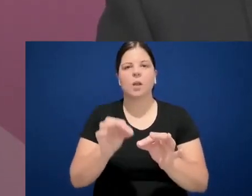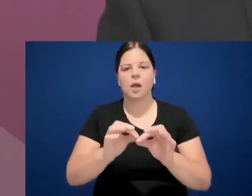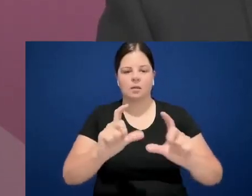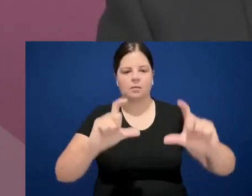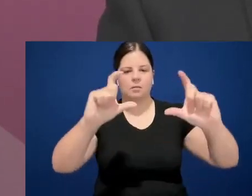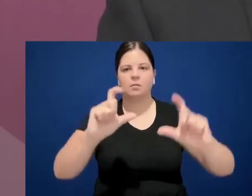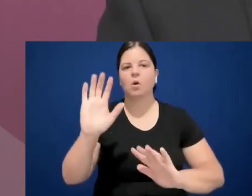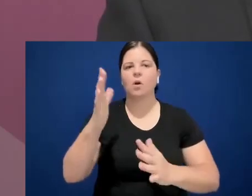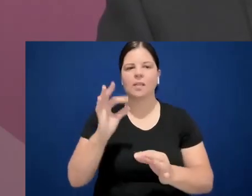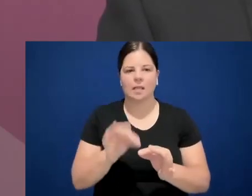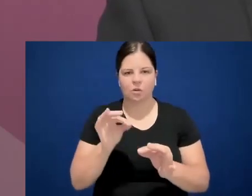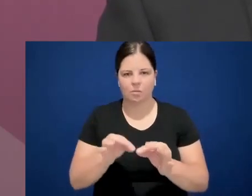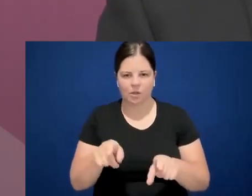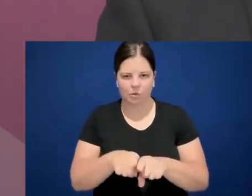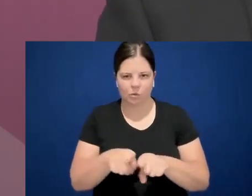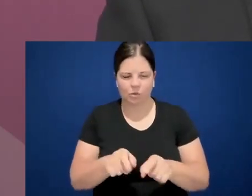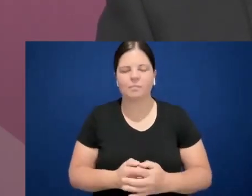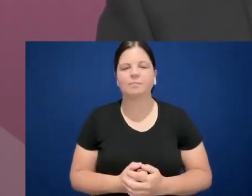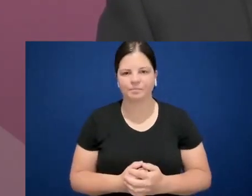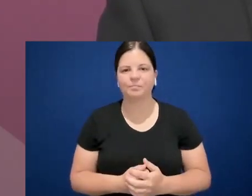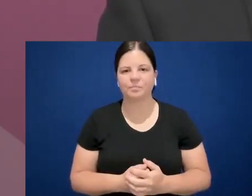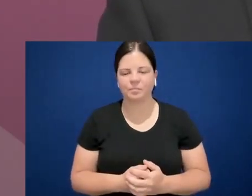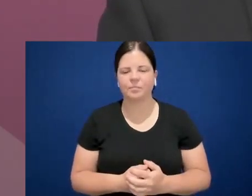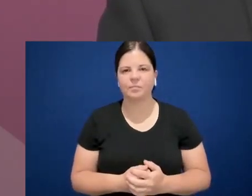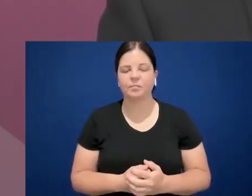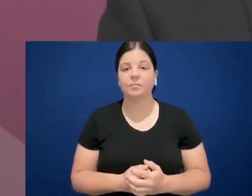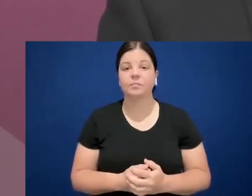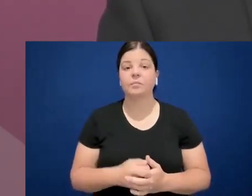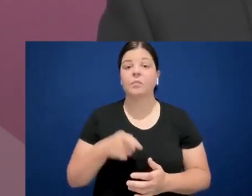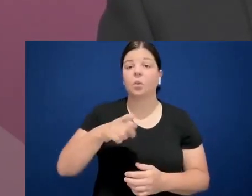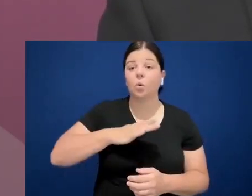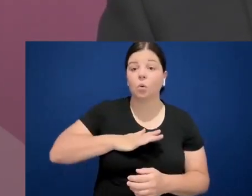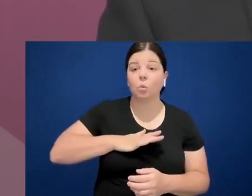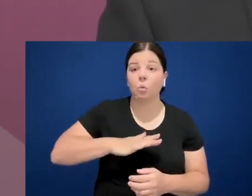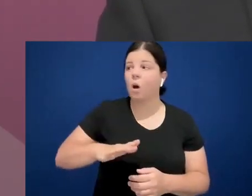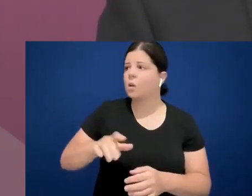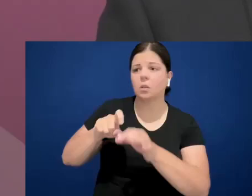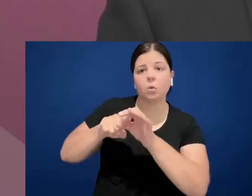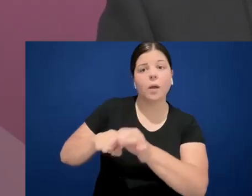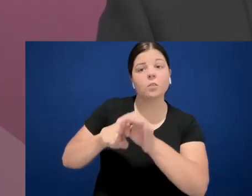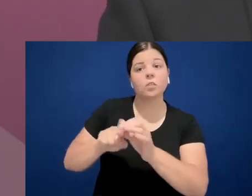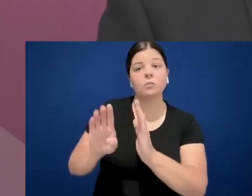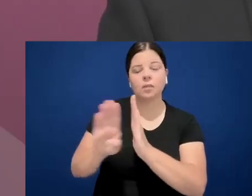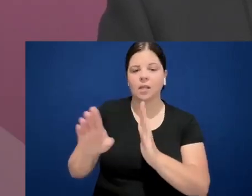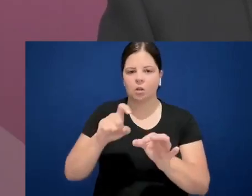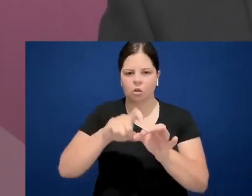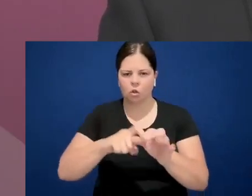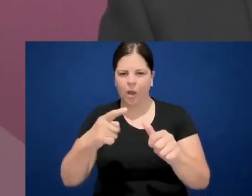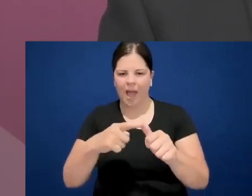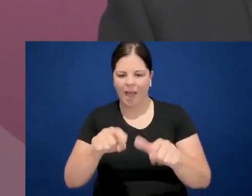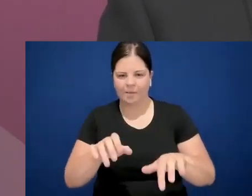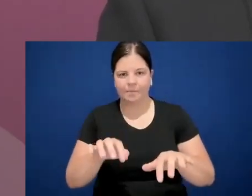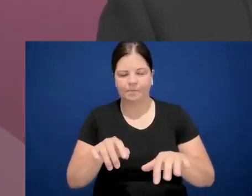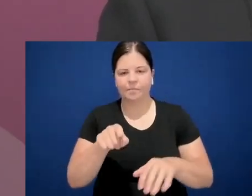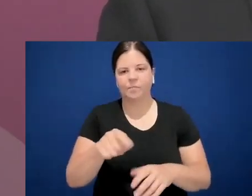Auslan interpreters. You can submit questions to the panel through the Q&A button. Please note, of course,